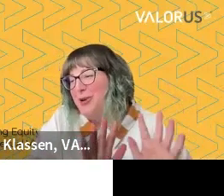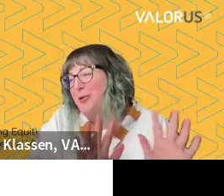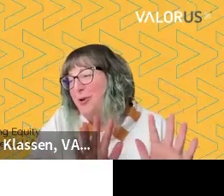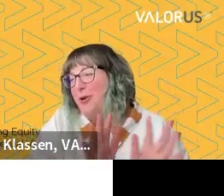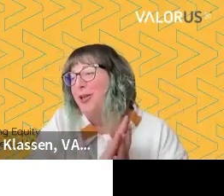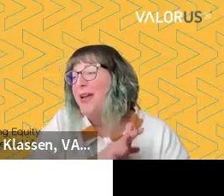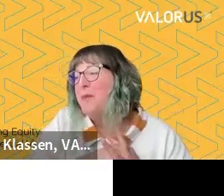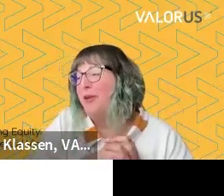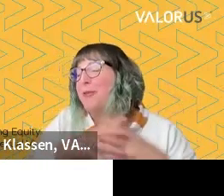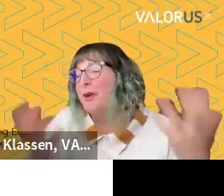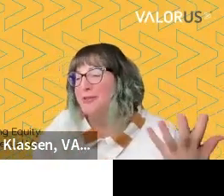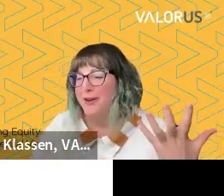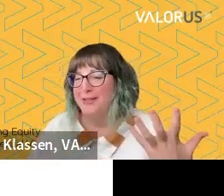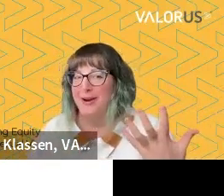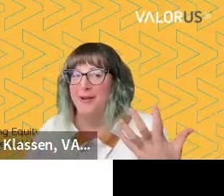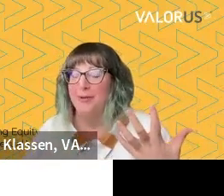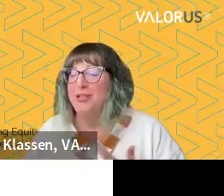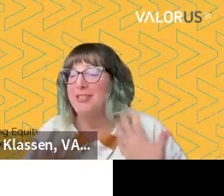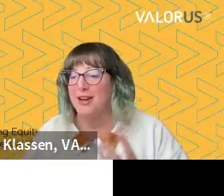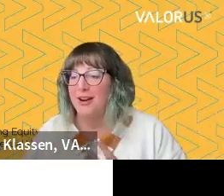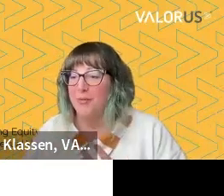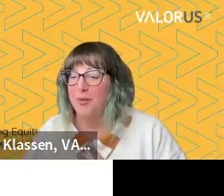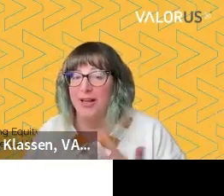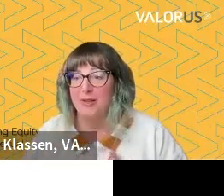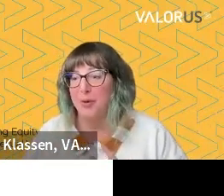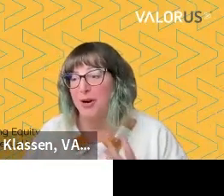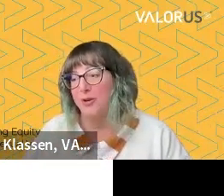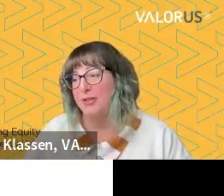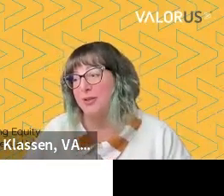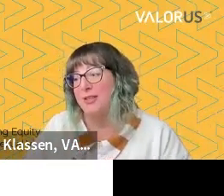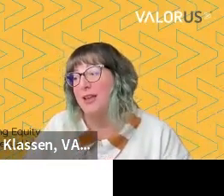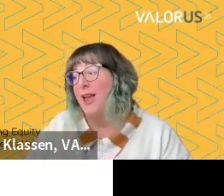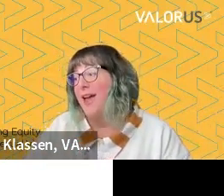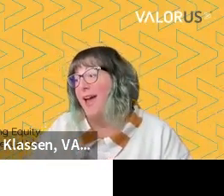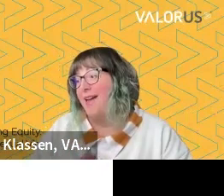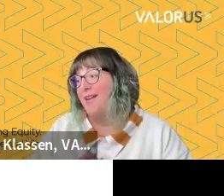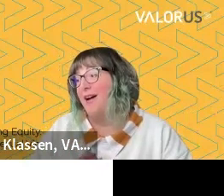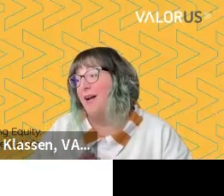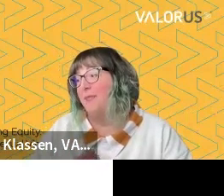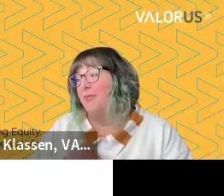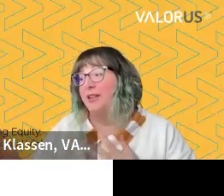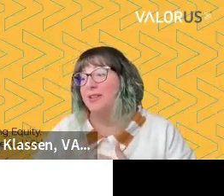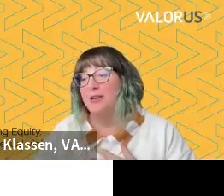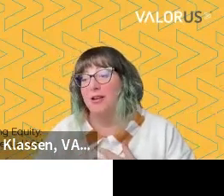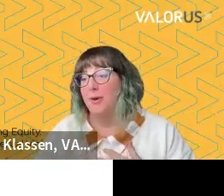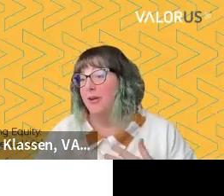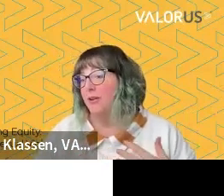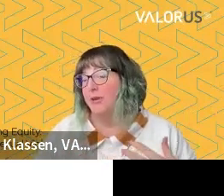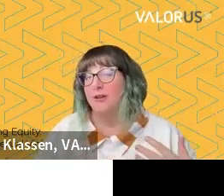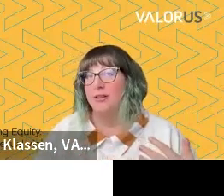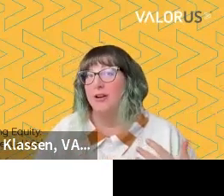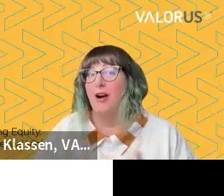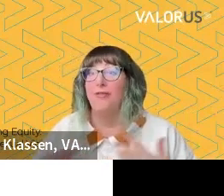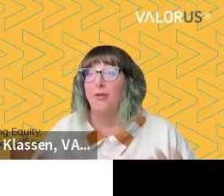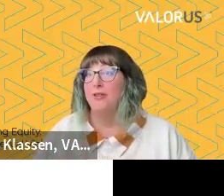is your role, but for most of us, right, we're just there to provide support and resources. And like Liz talked about a